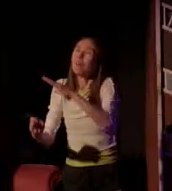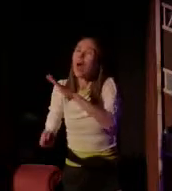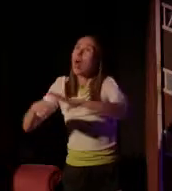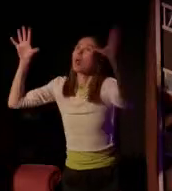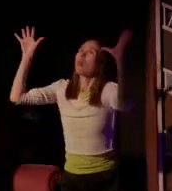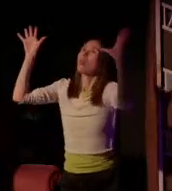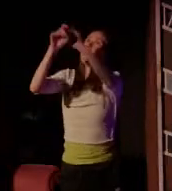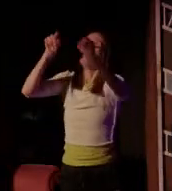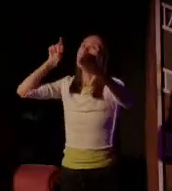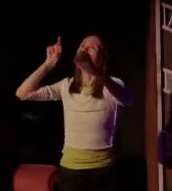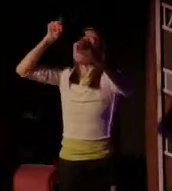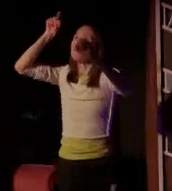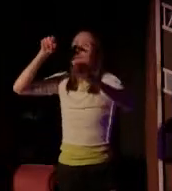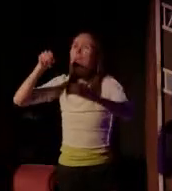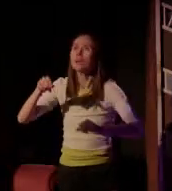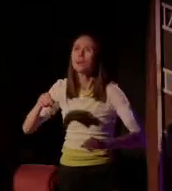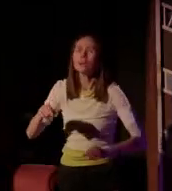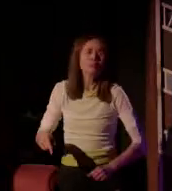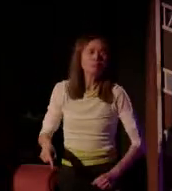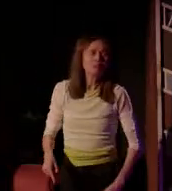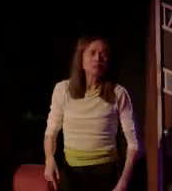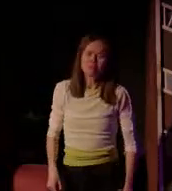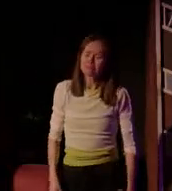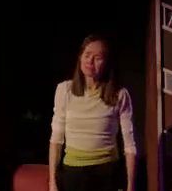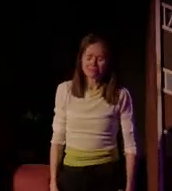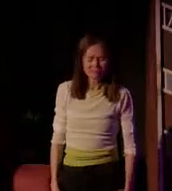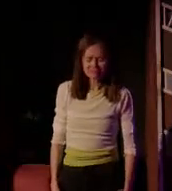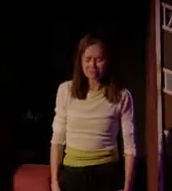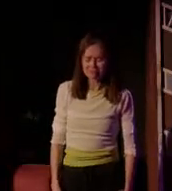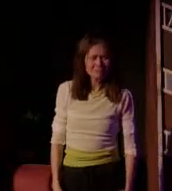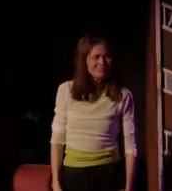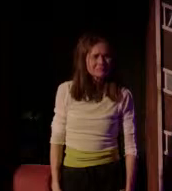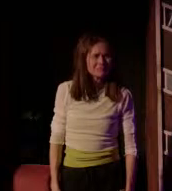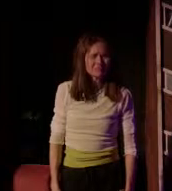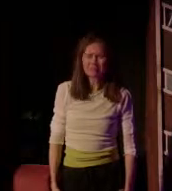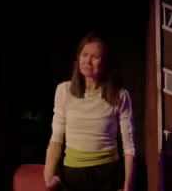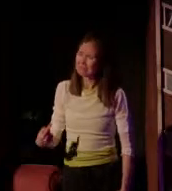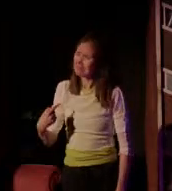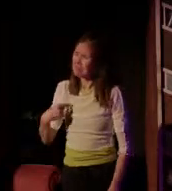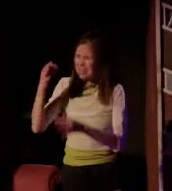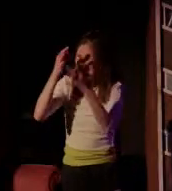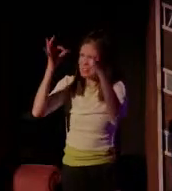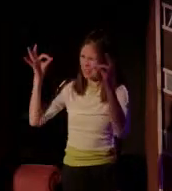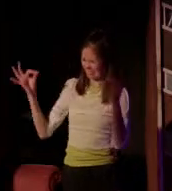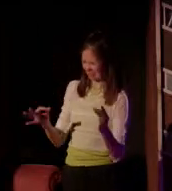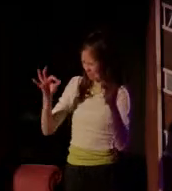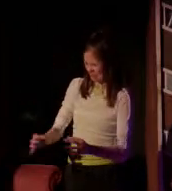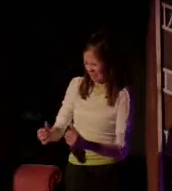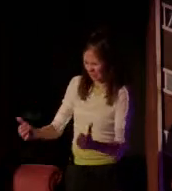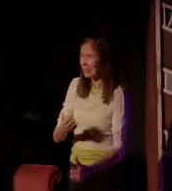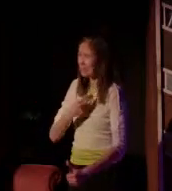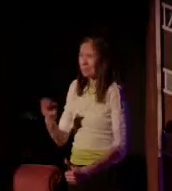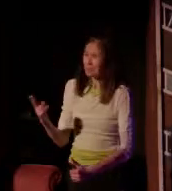queen it. No inch further, but milk my ewes and weep.